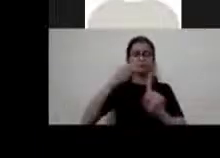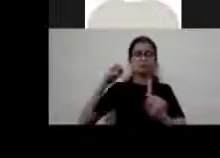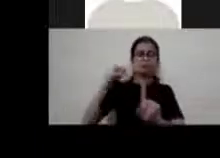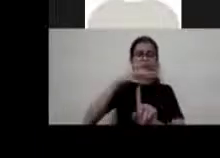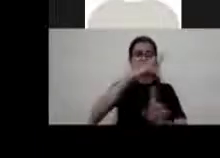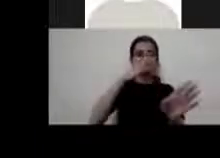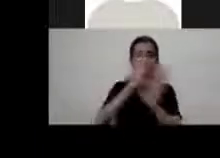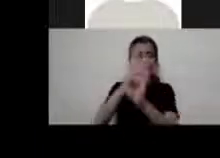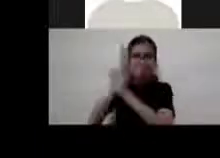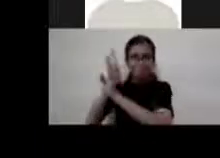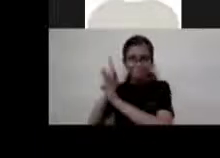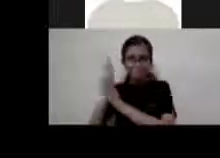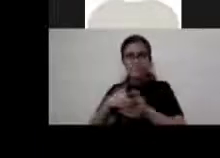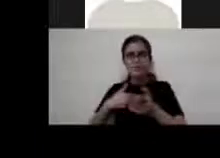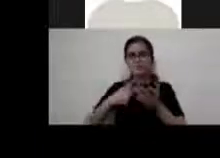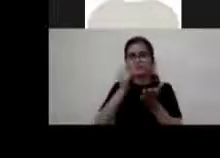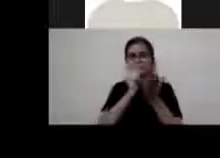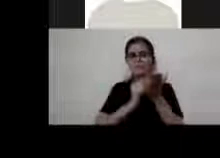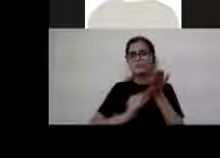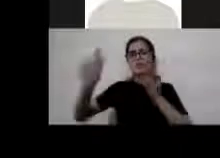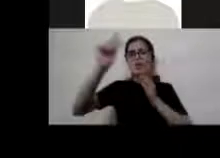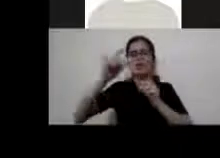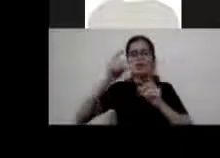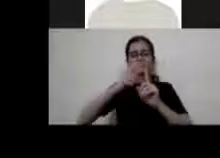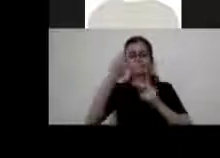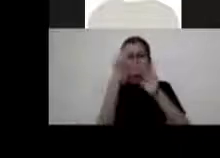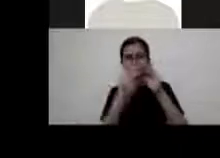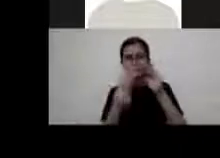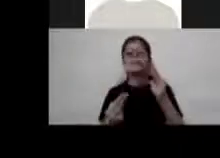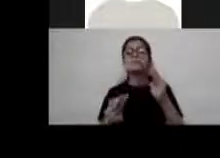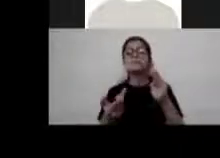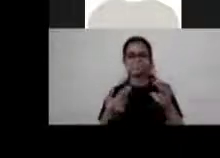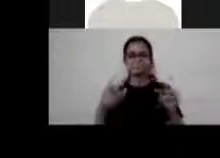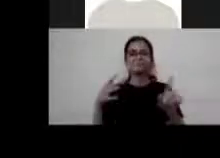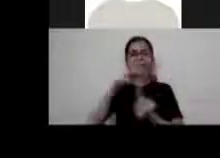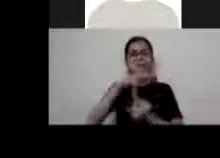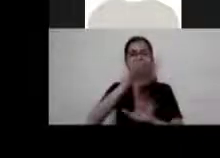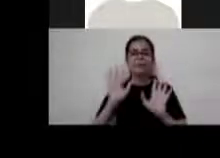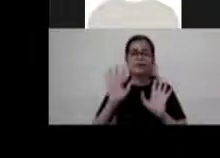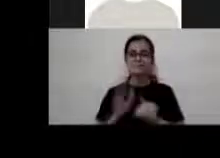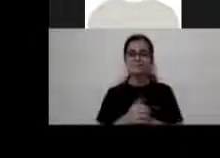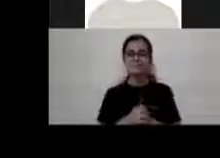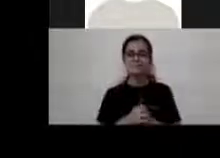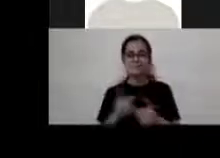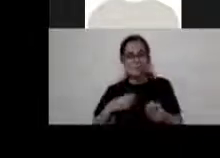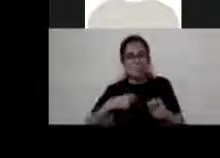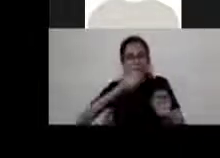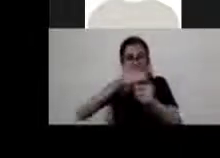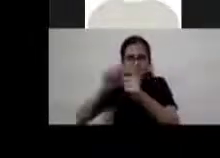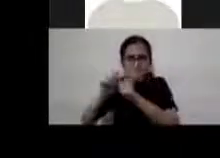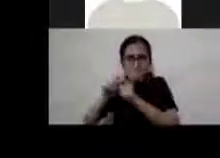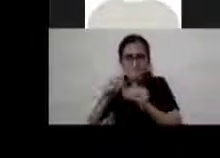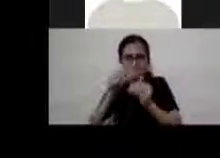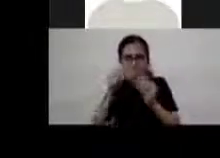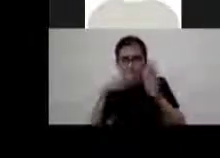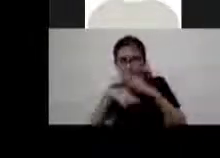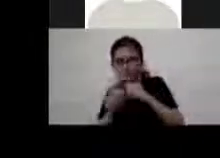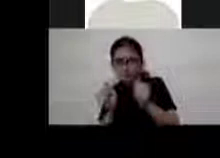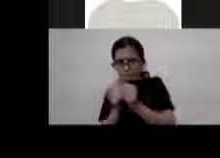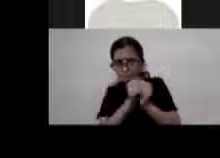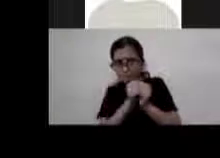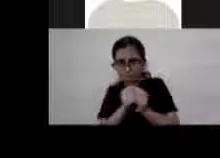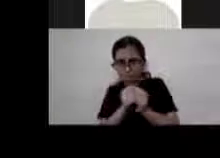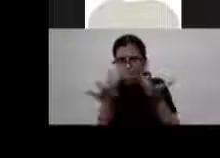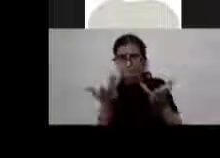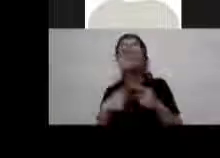design solutions that we have to come up with. So yes, this is what we are working with. And